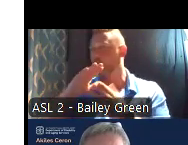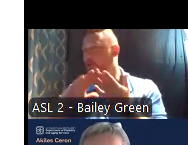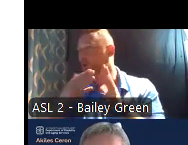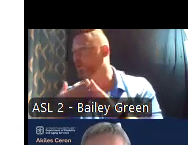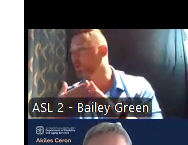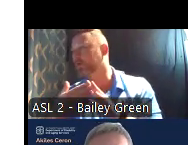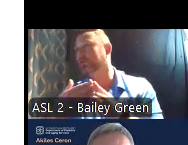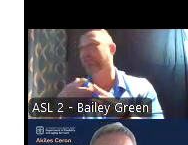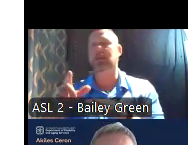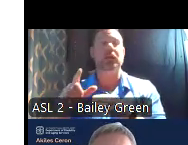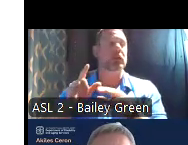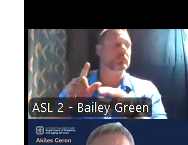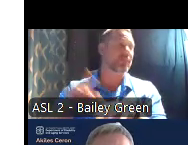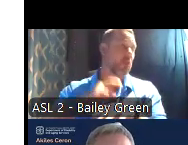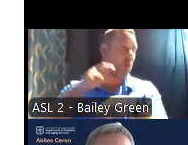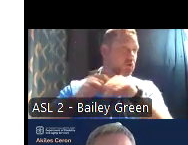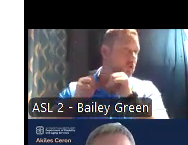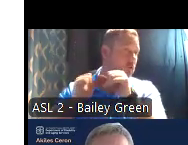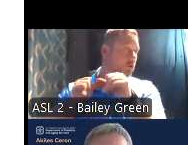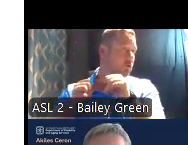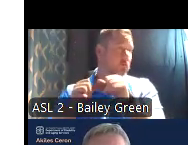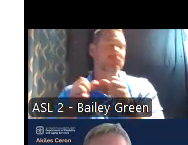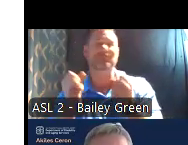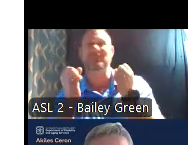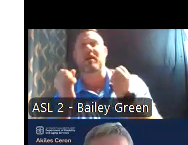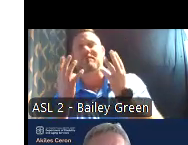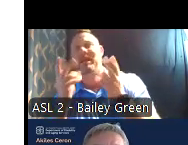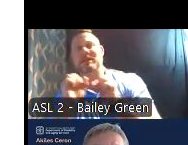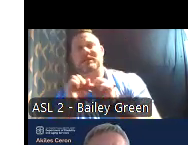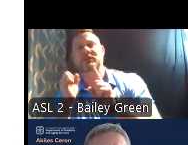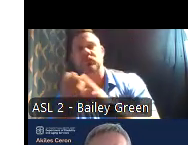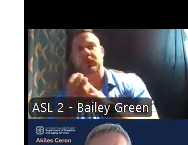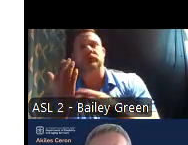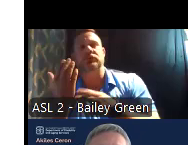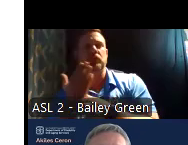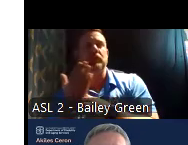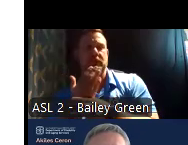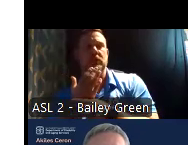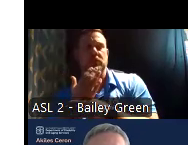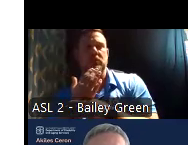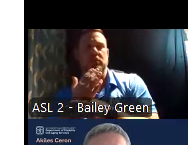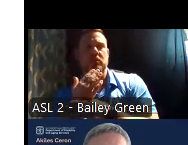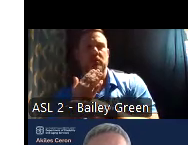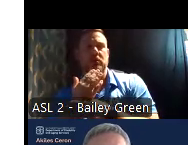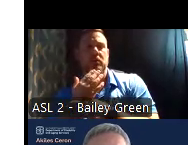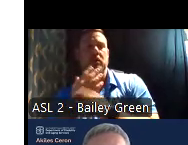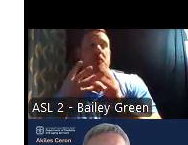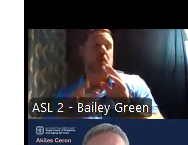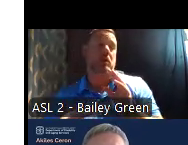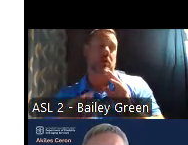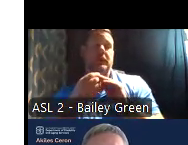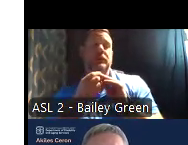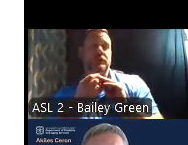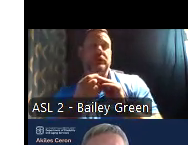care facility, and many settings in between. In addition